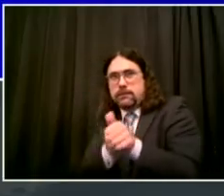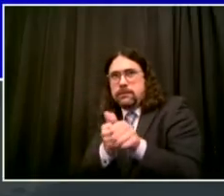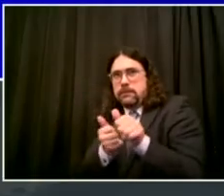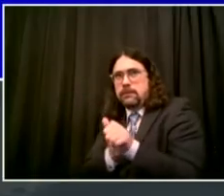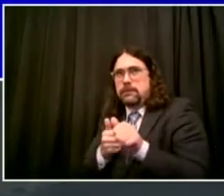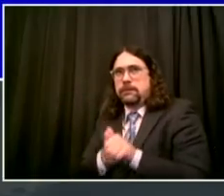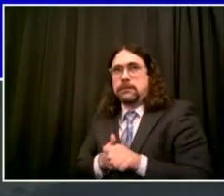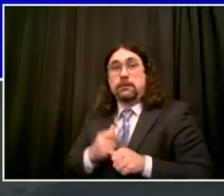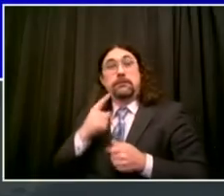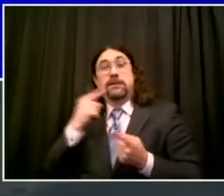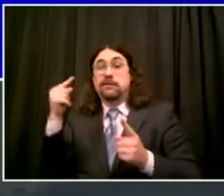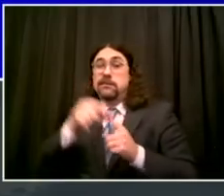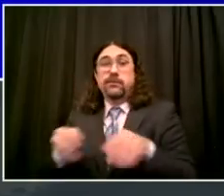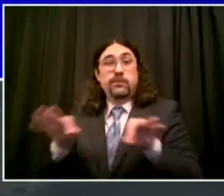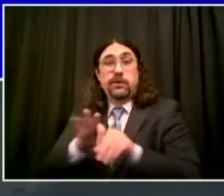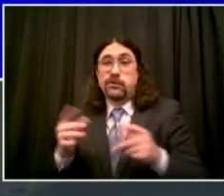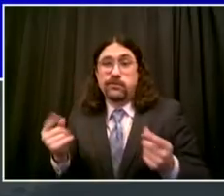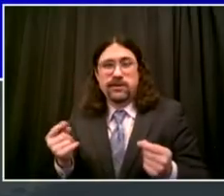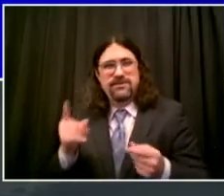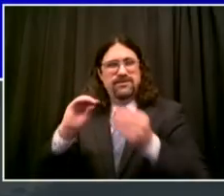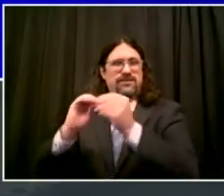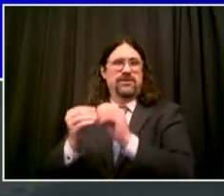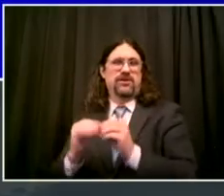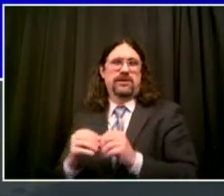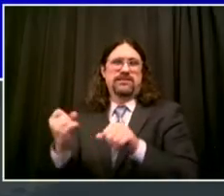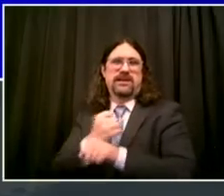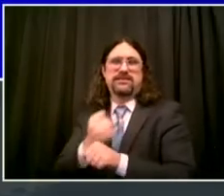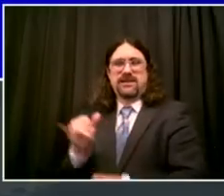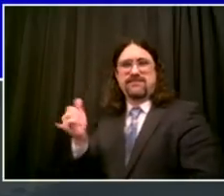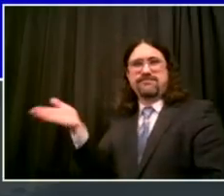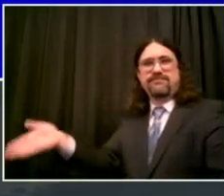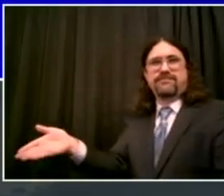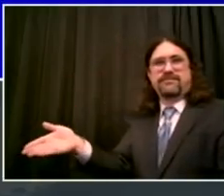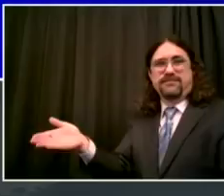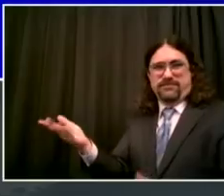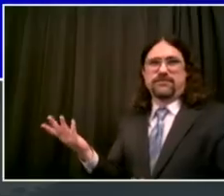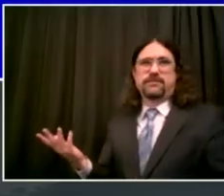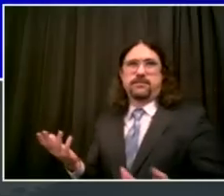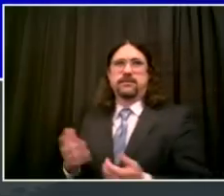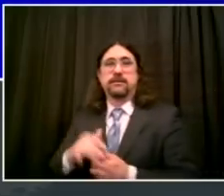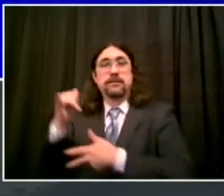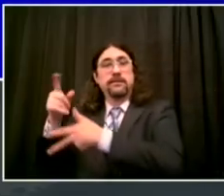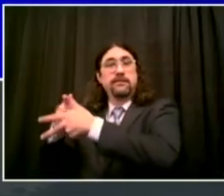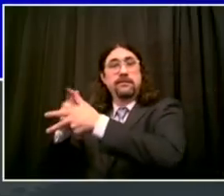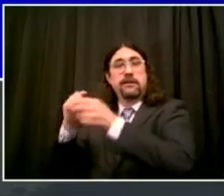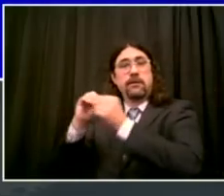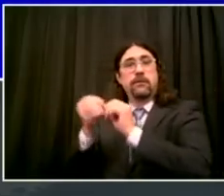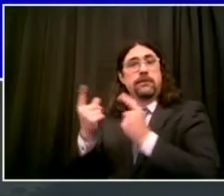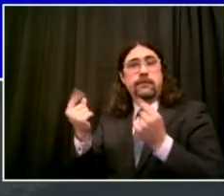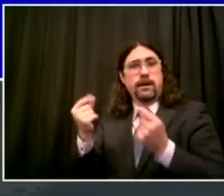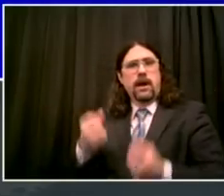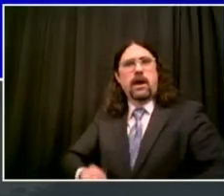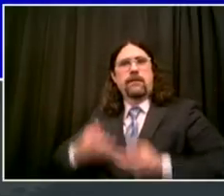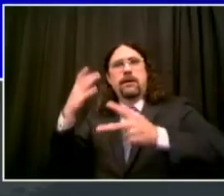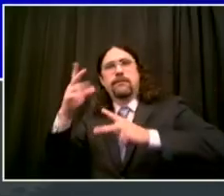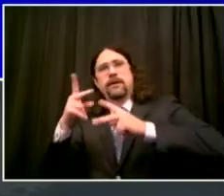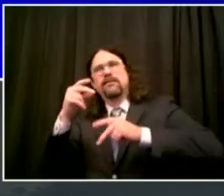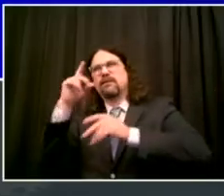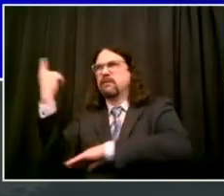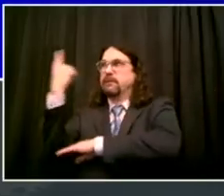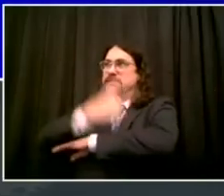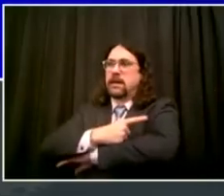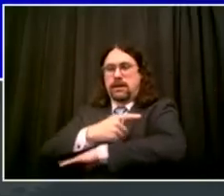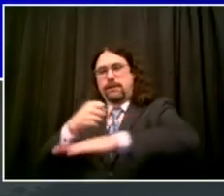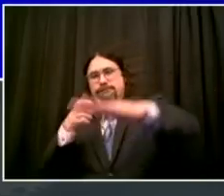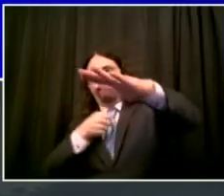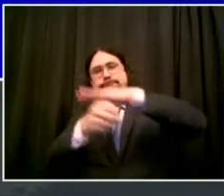results. So indicator 1, the daily number of people admitted to hospitals for suspected COVID-19.